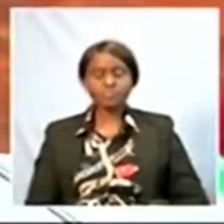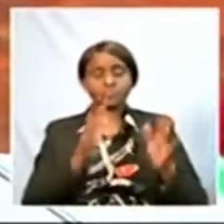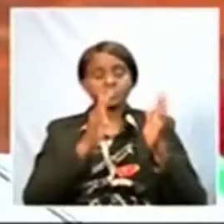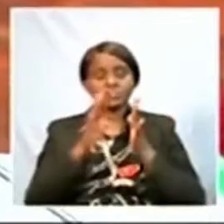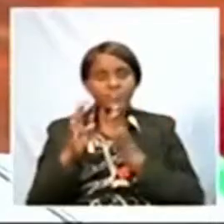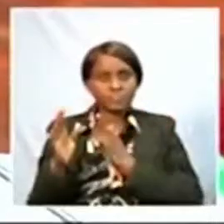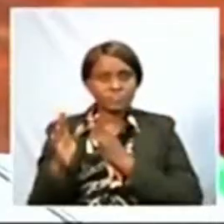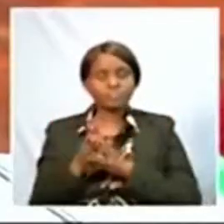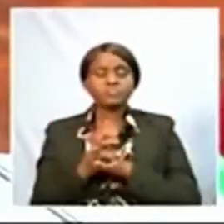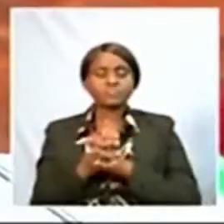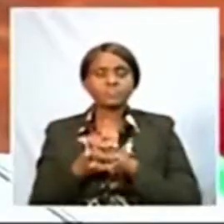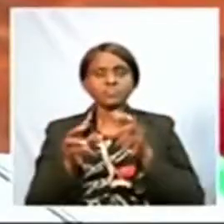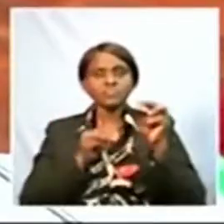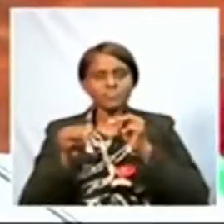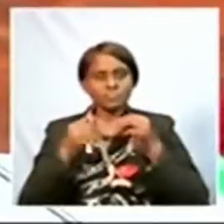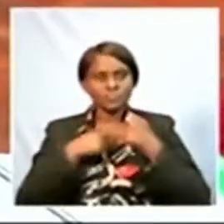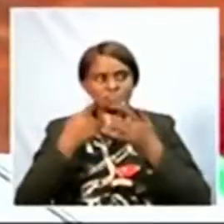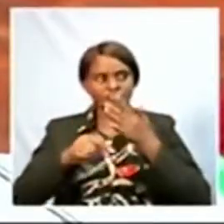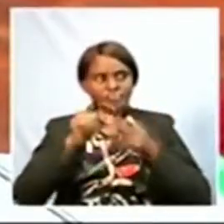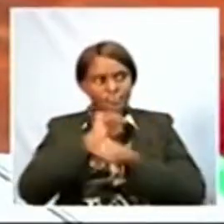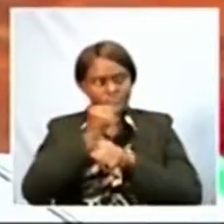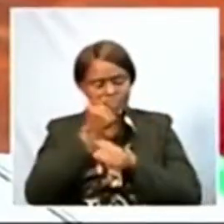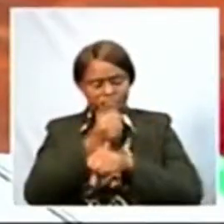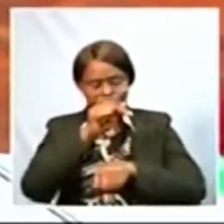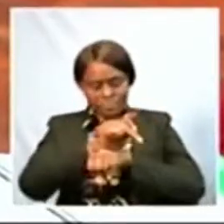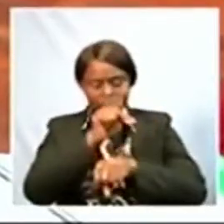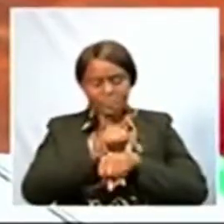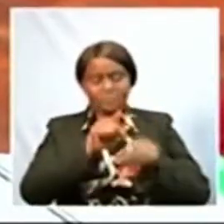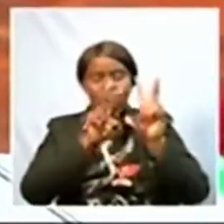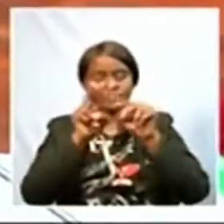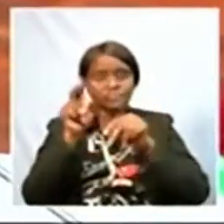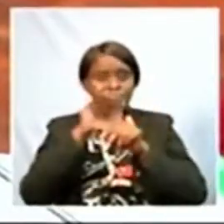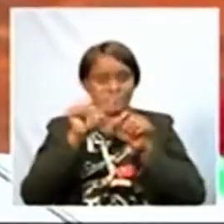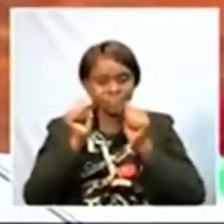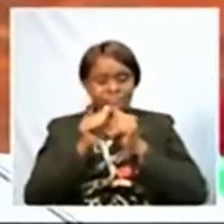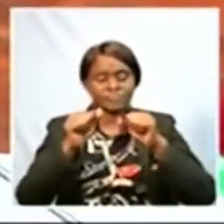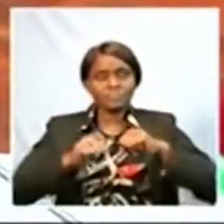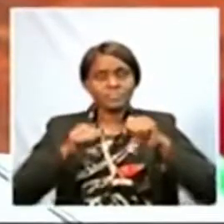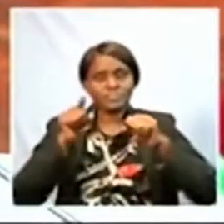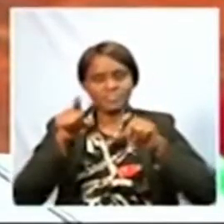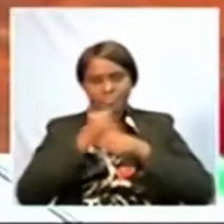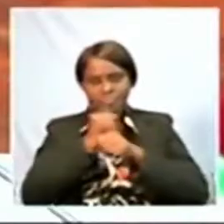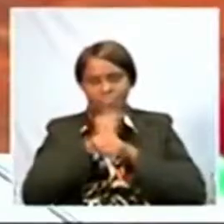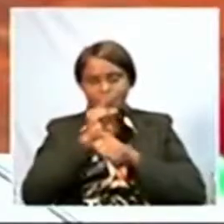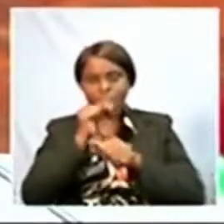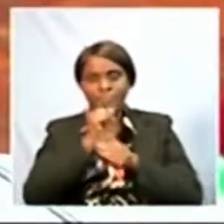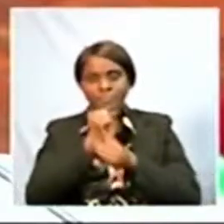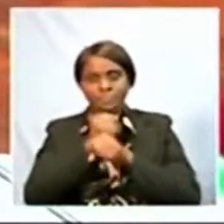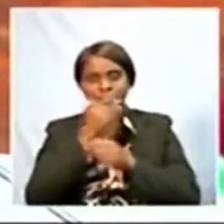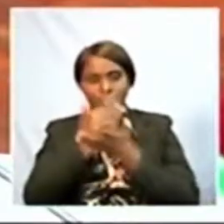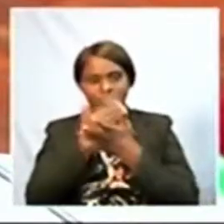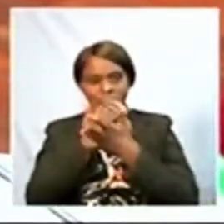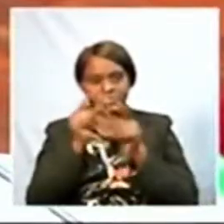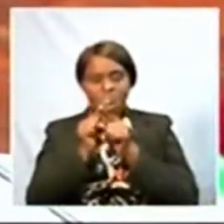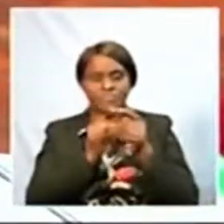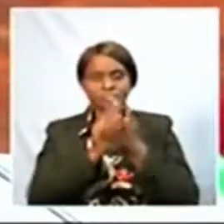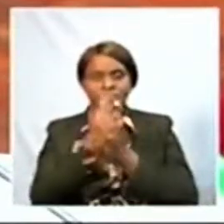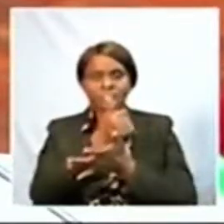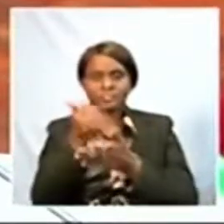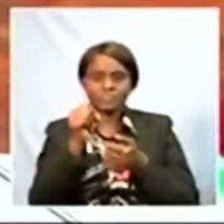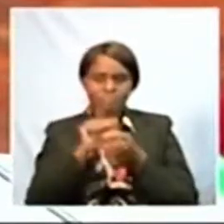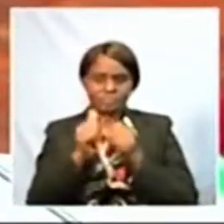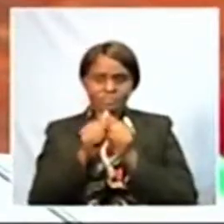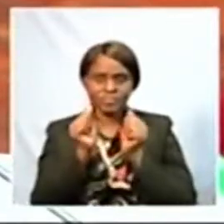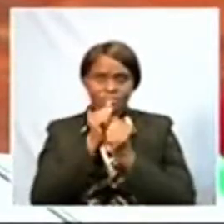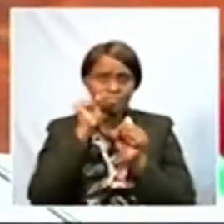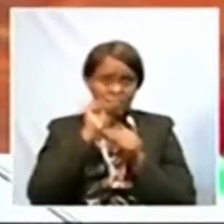measure. Management has intensified project monitoring and supervision to ensure quality works and correction of any defects and